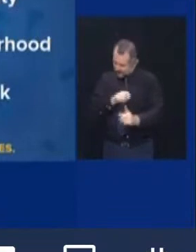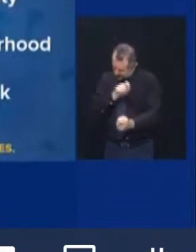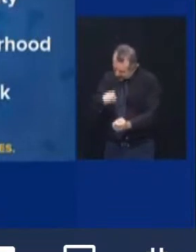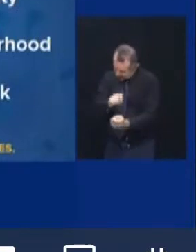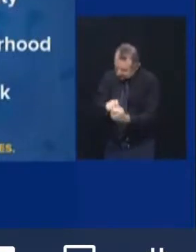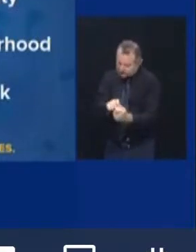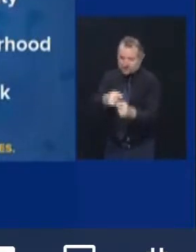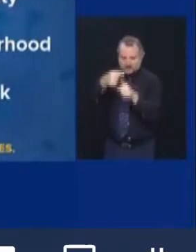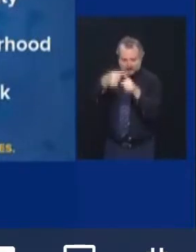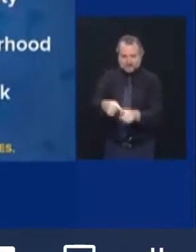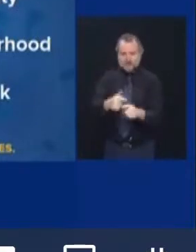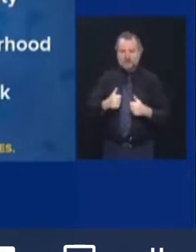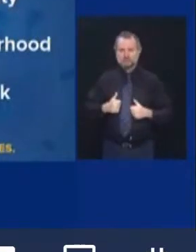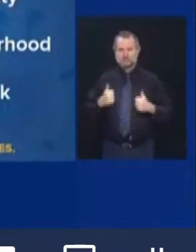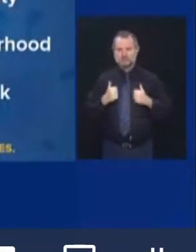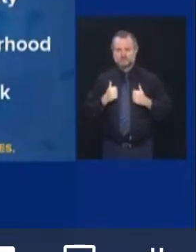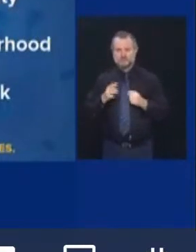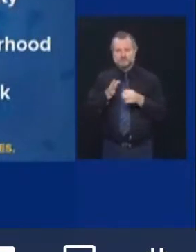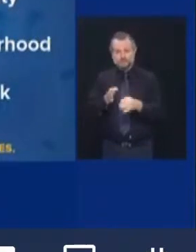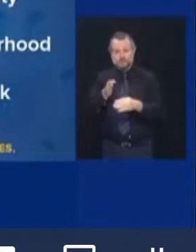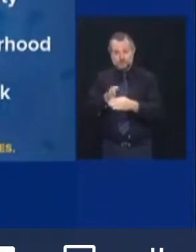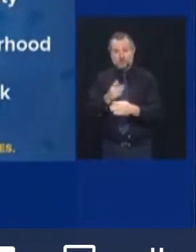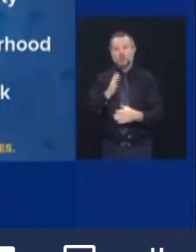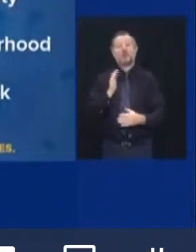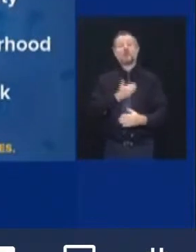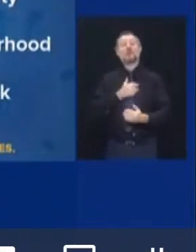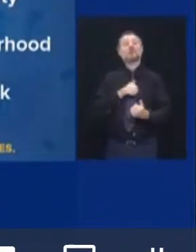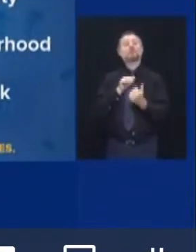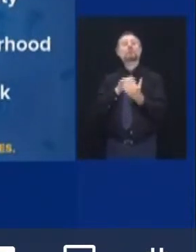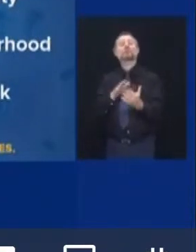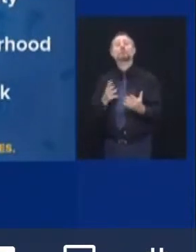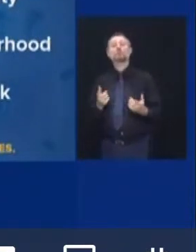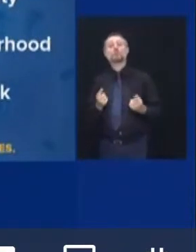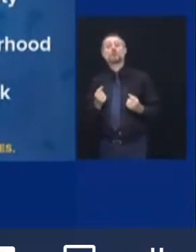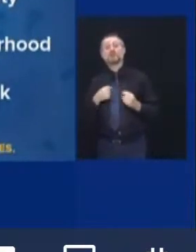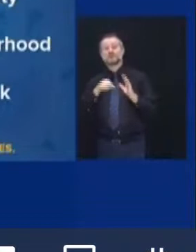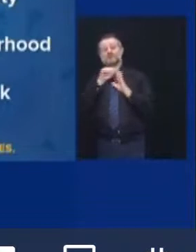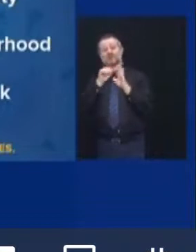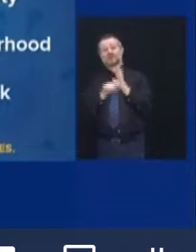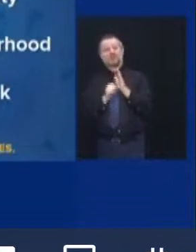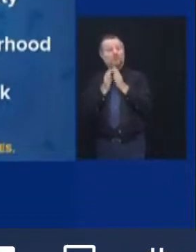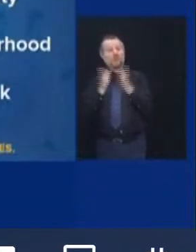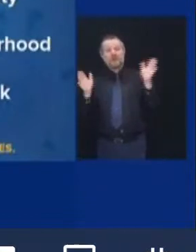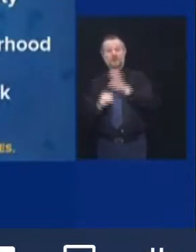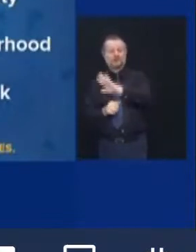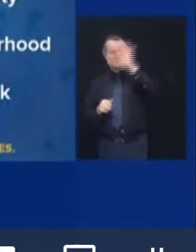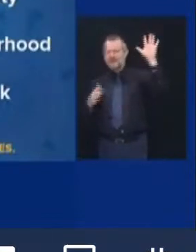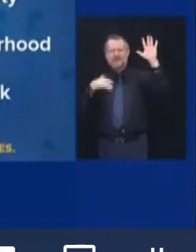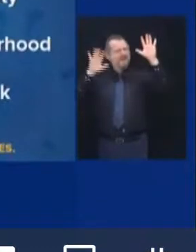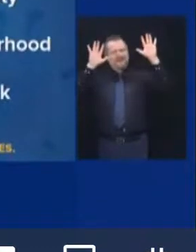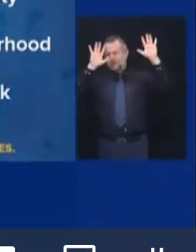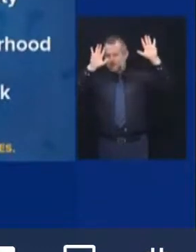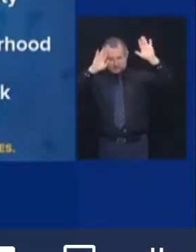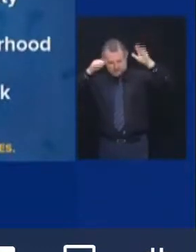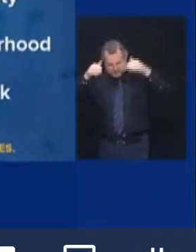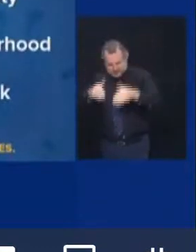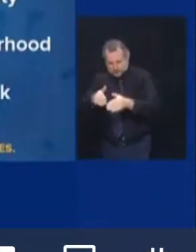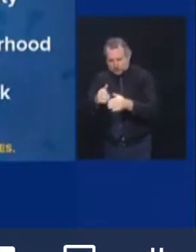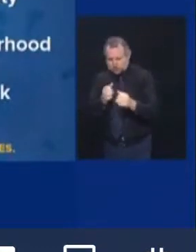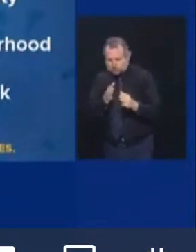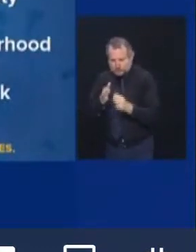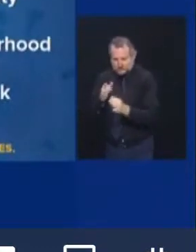strategy, change the framework, the template from a state to a region to a county down to the actual